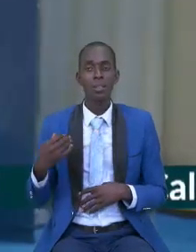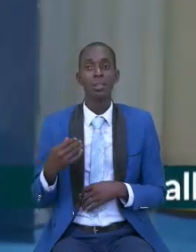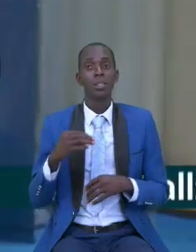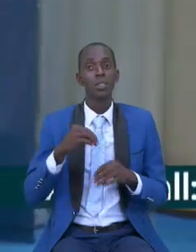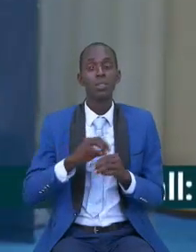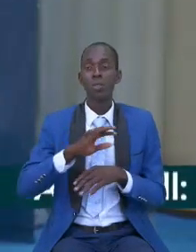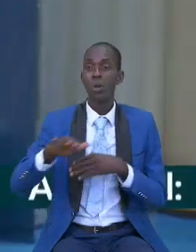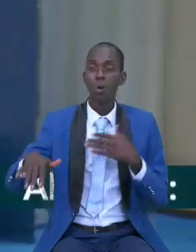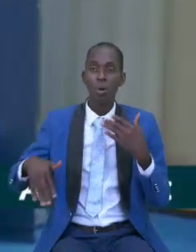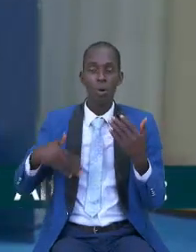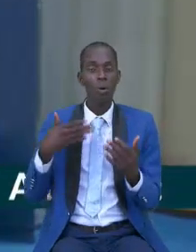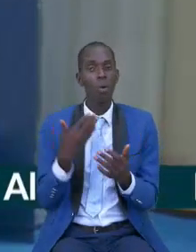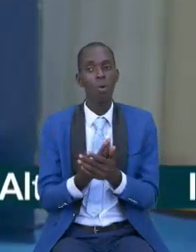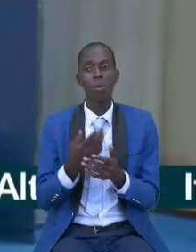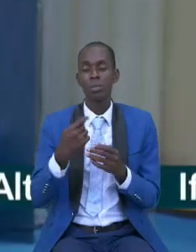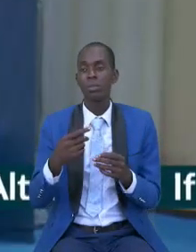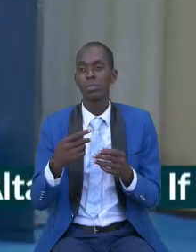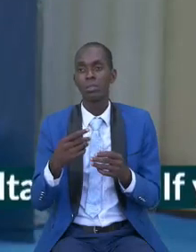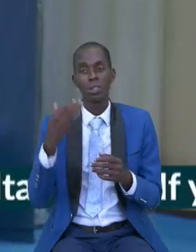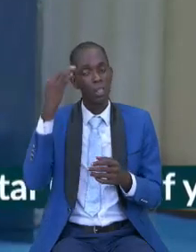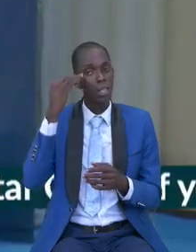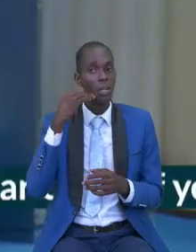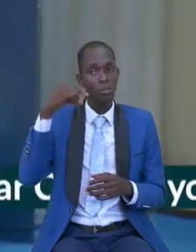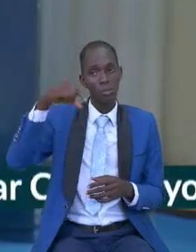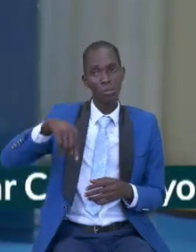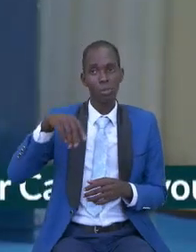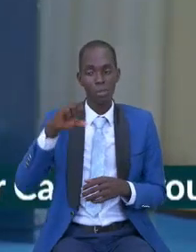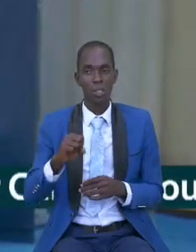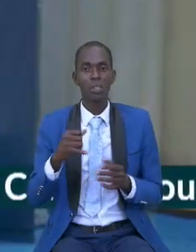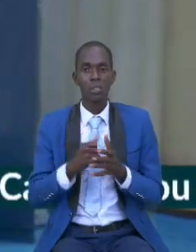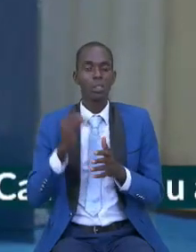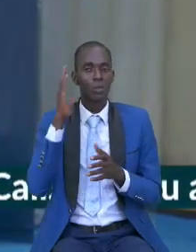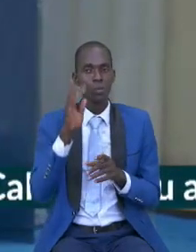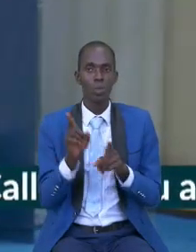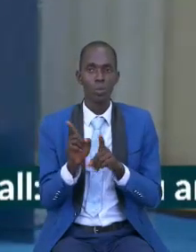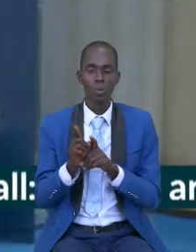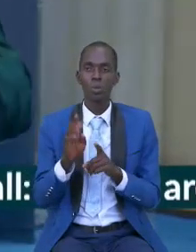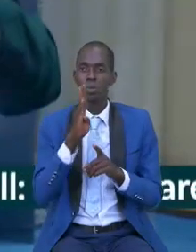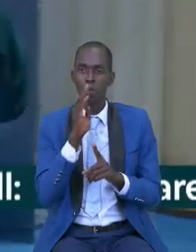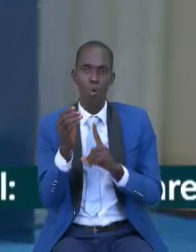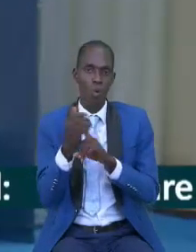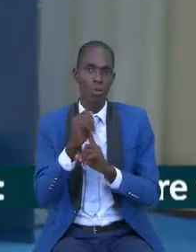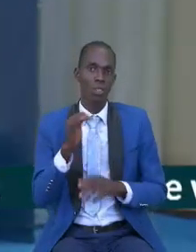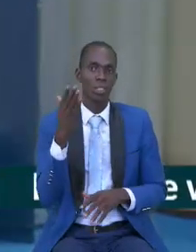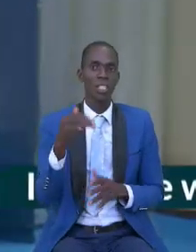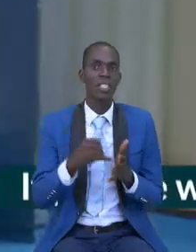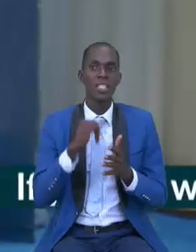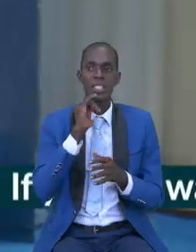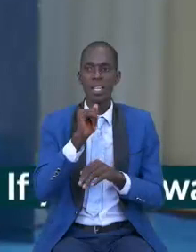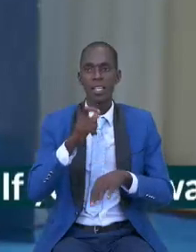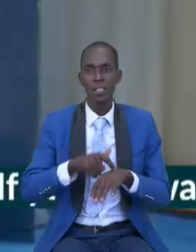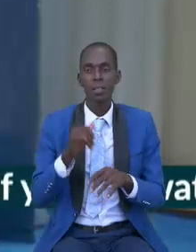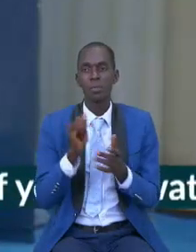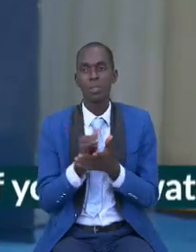the regional headquarters, we are having that banquet together. It's a time we come together,